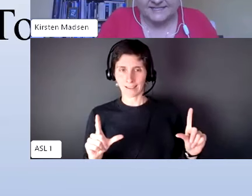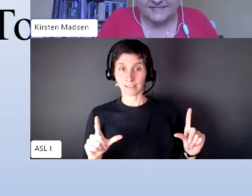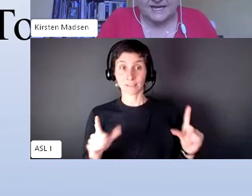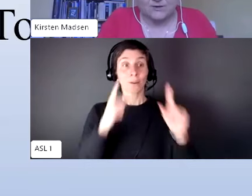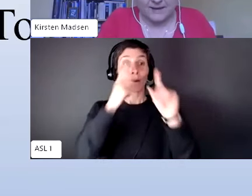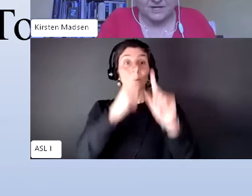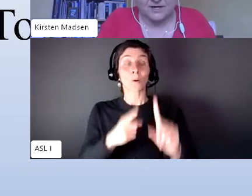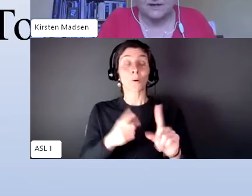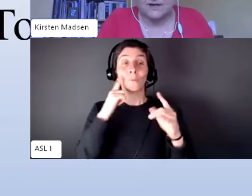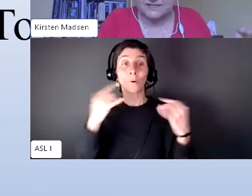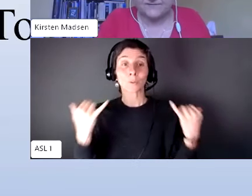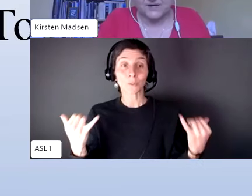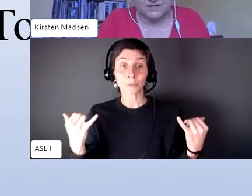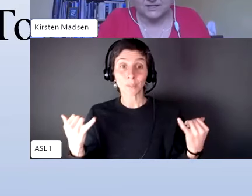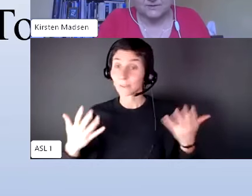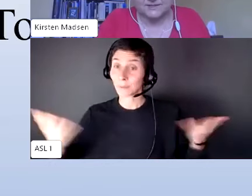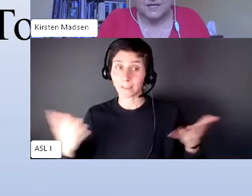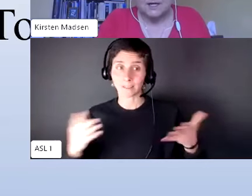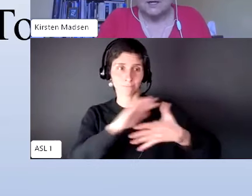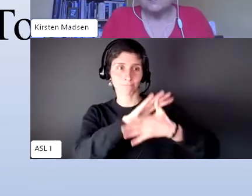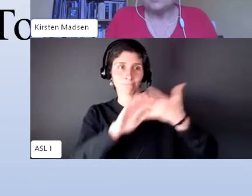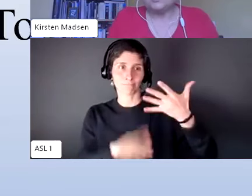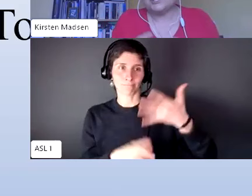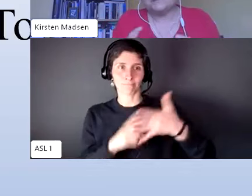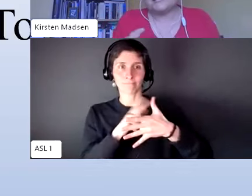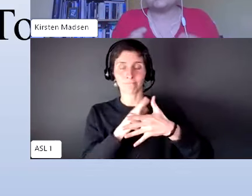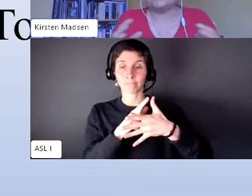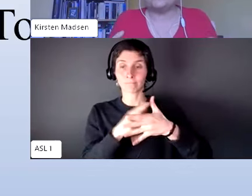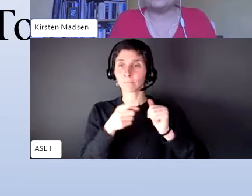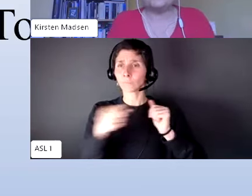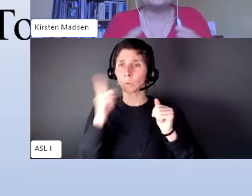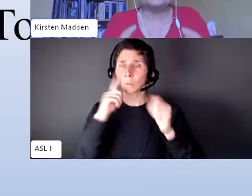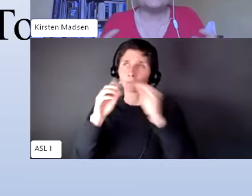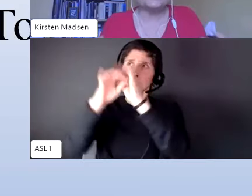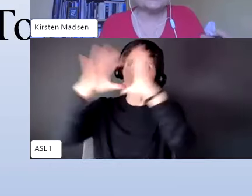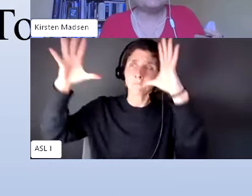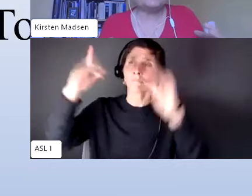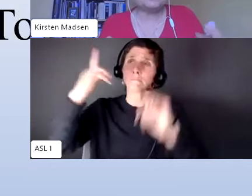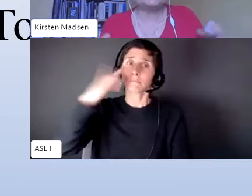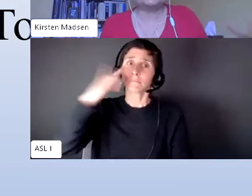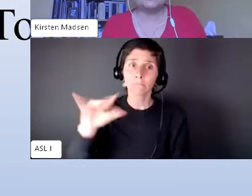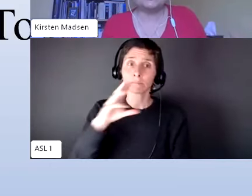today's webinar are as follows. You're going to be getting an overview of the Seniors